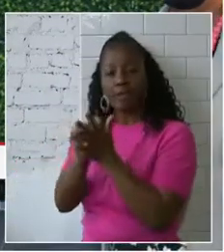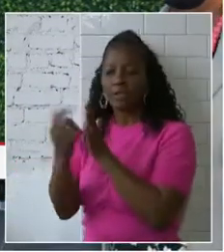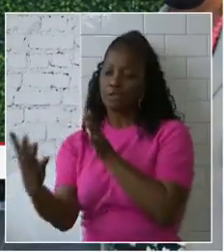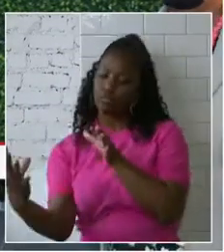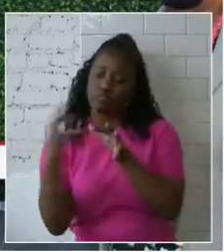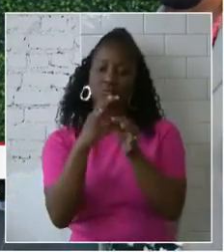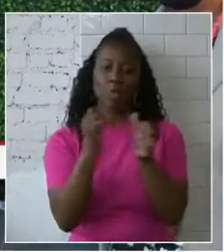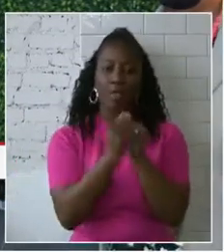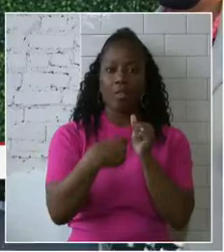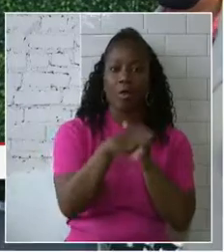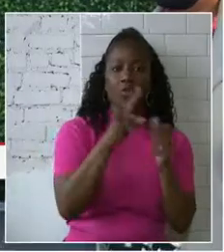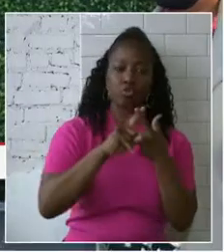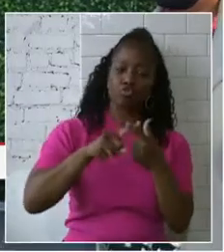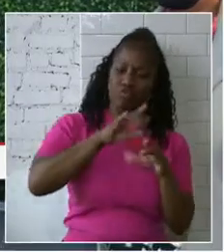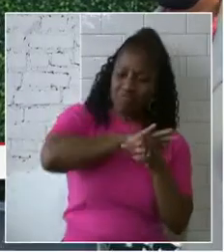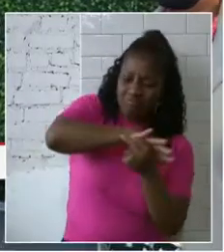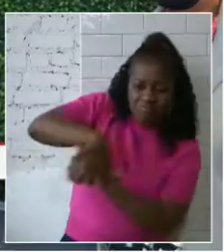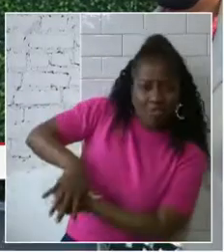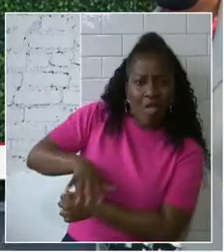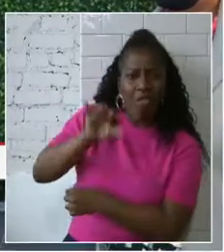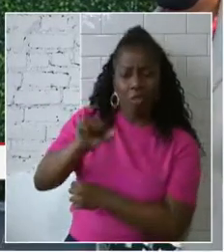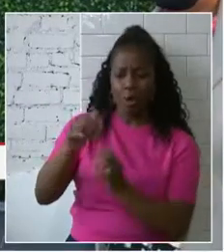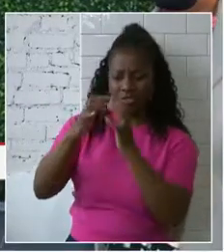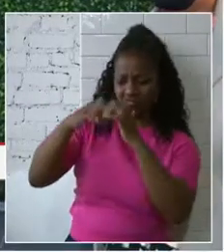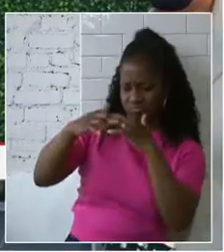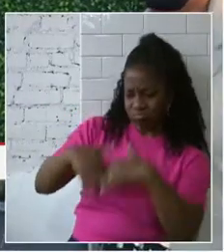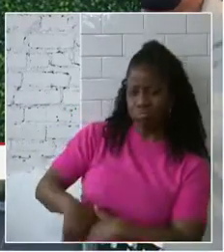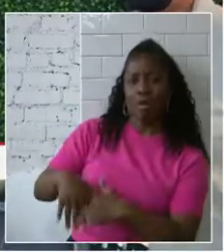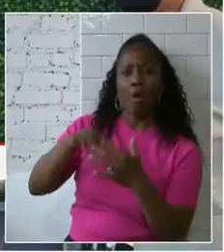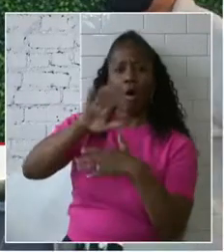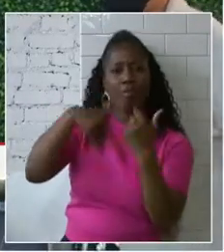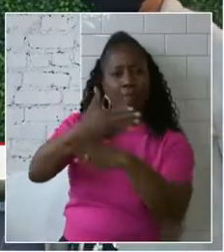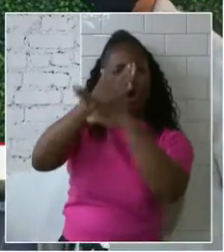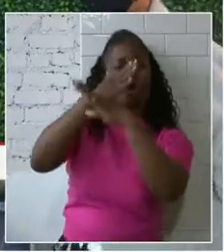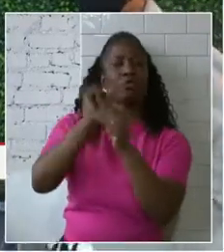pathfinders to remove those barriers to access those services and resources.